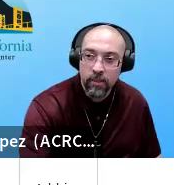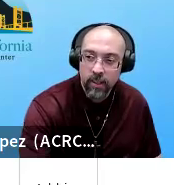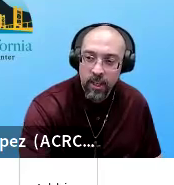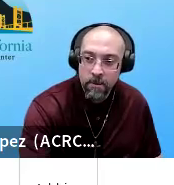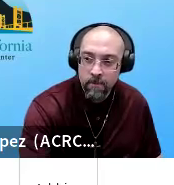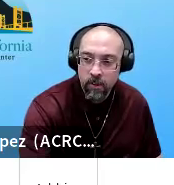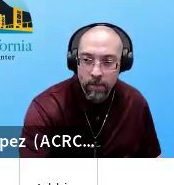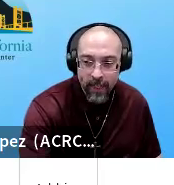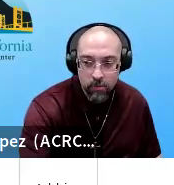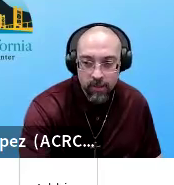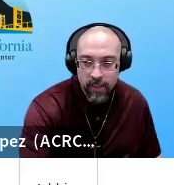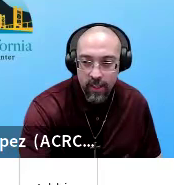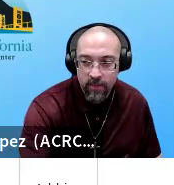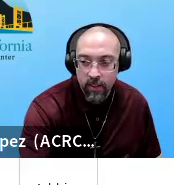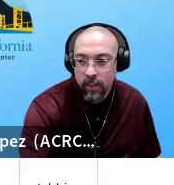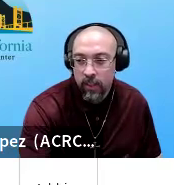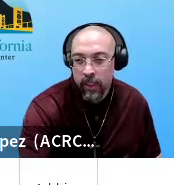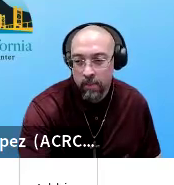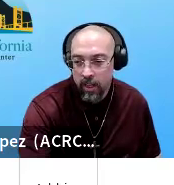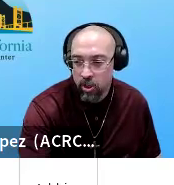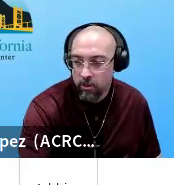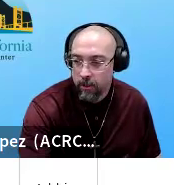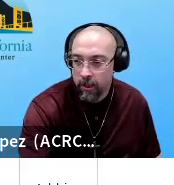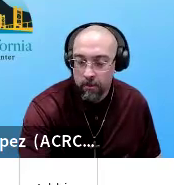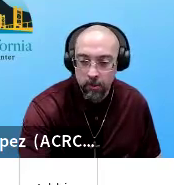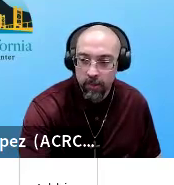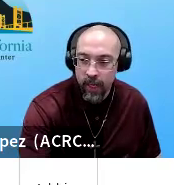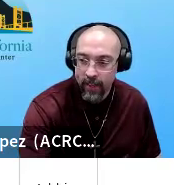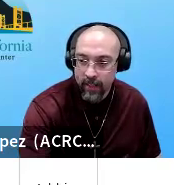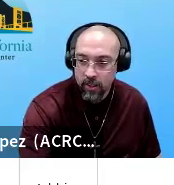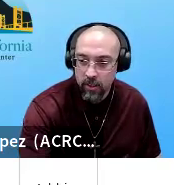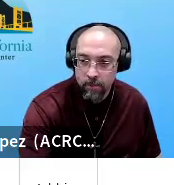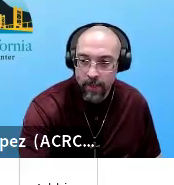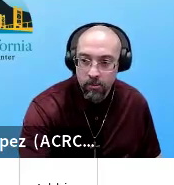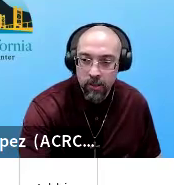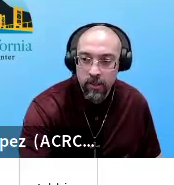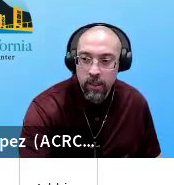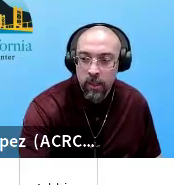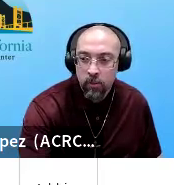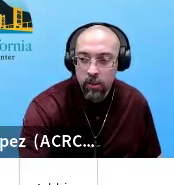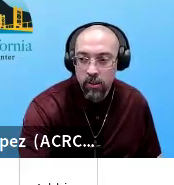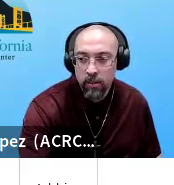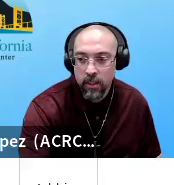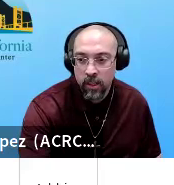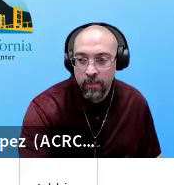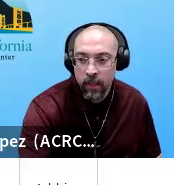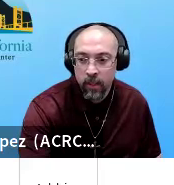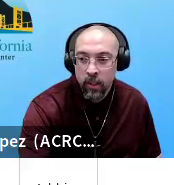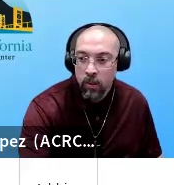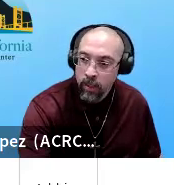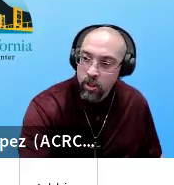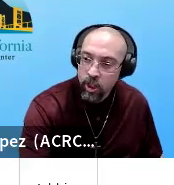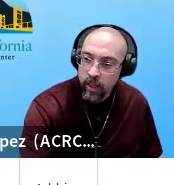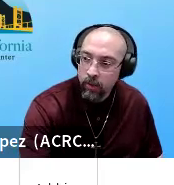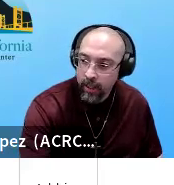also talking about keeping your password safe, making sure that other people don't have access to your passwords. We're also going to be talking